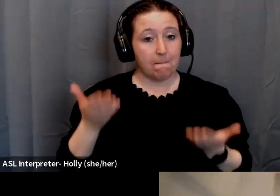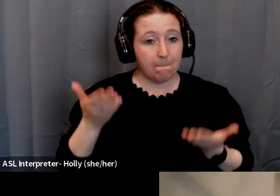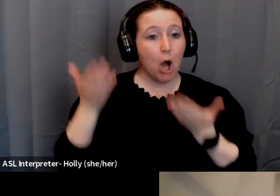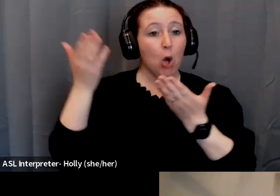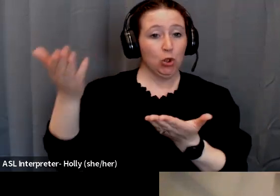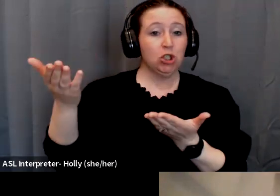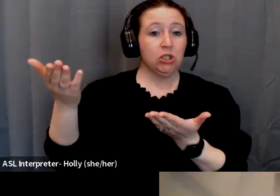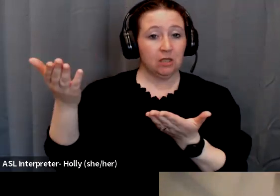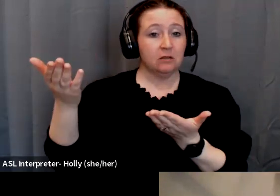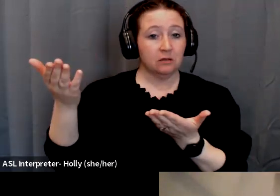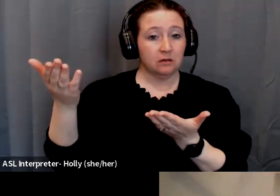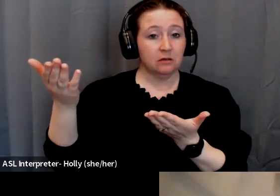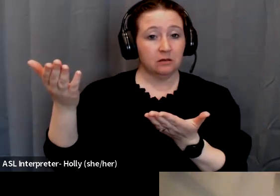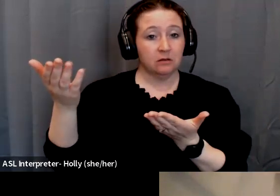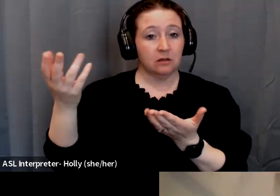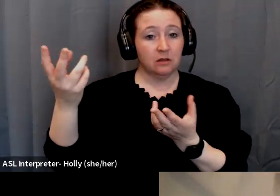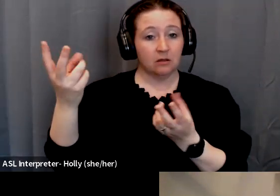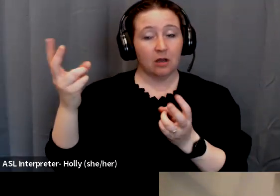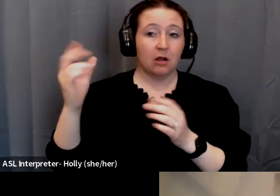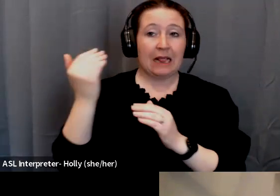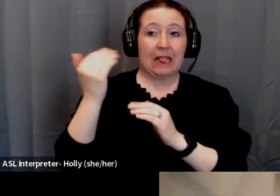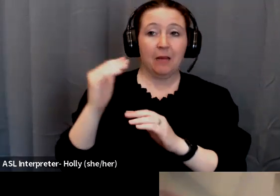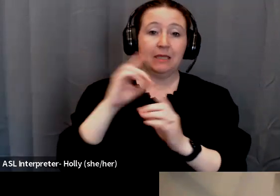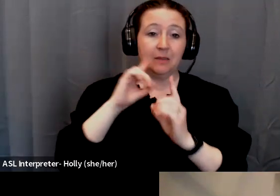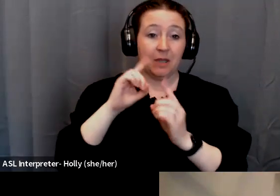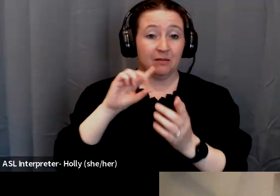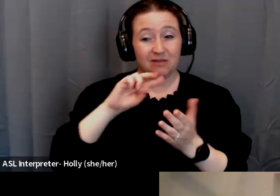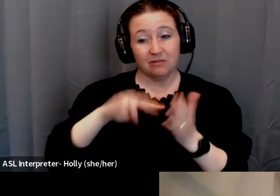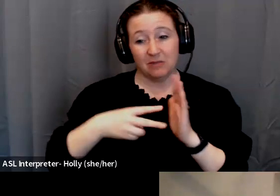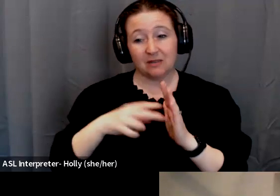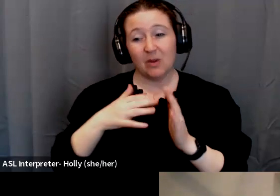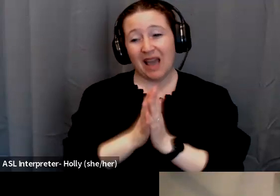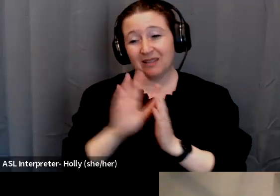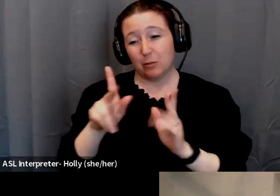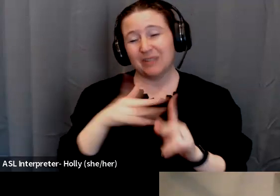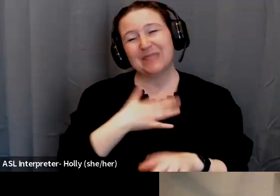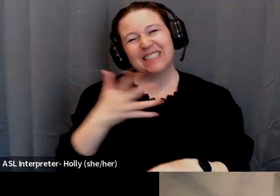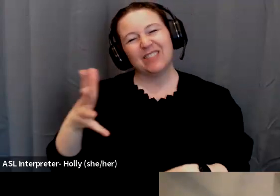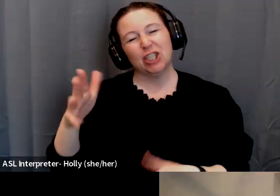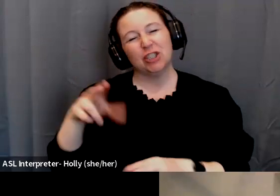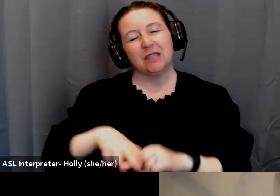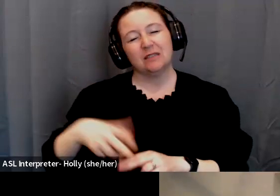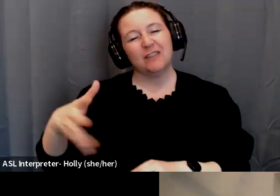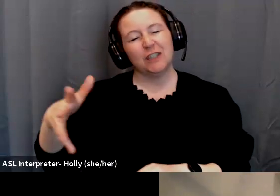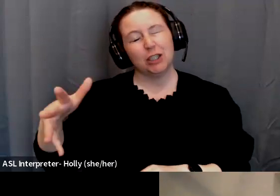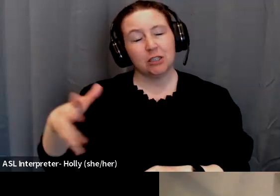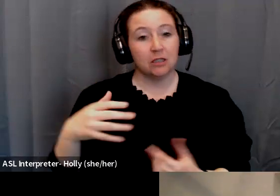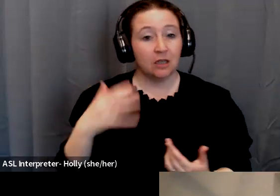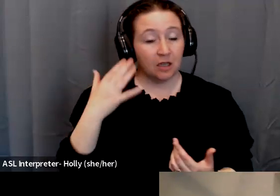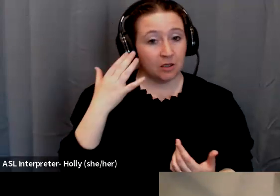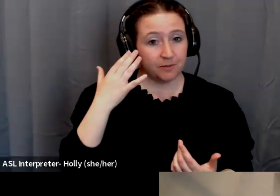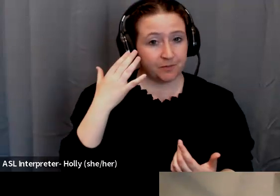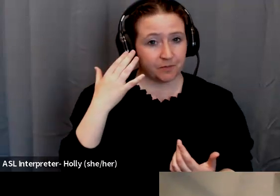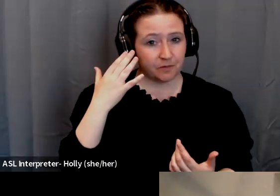to what's called limit debate. But what it really means is to ask that person to sit down. Why?